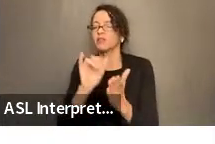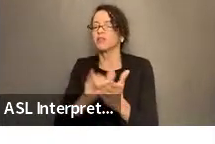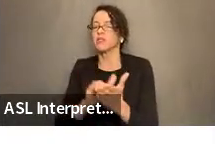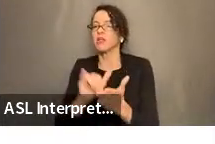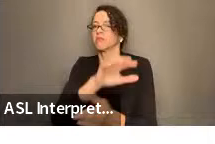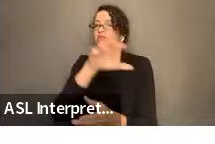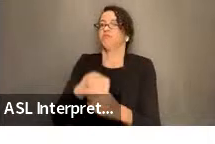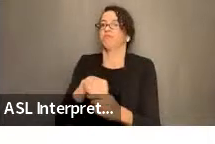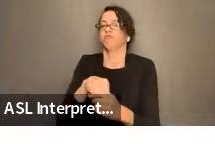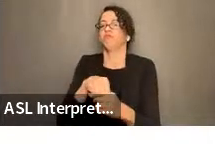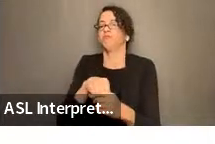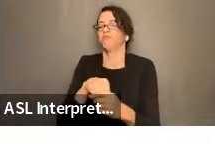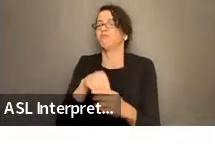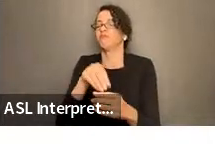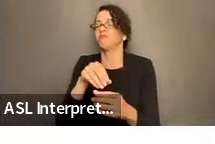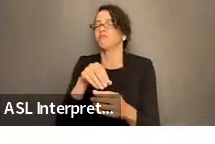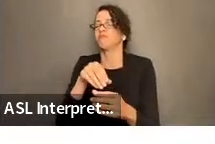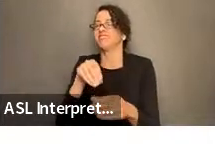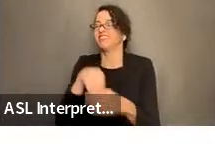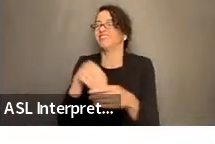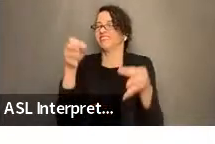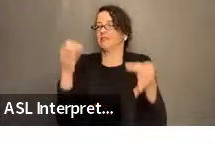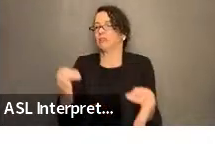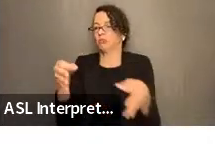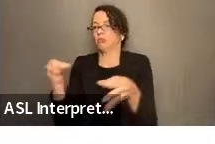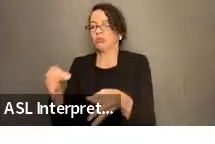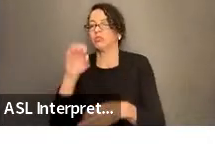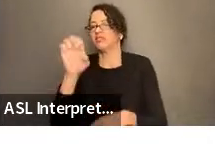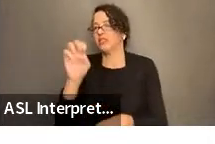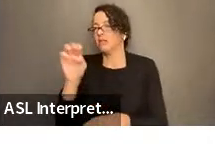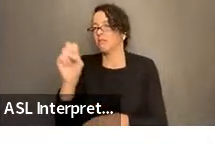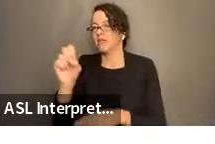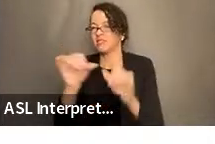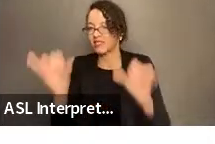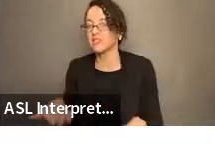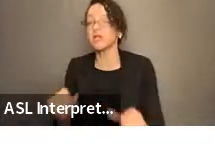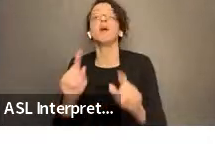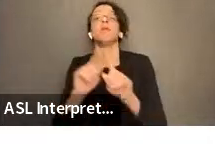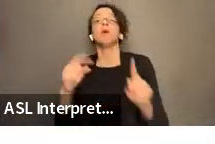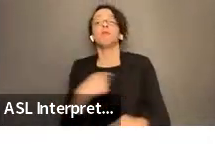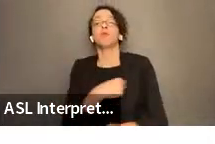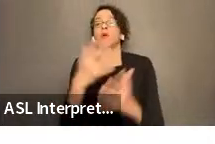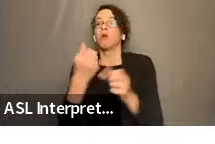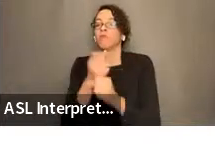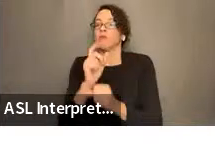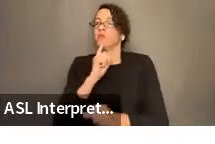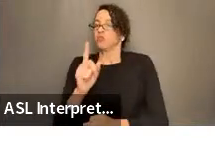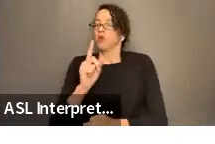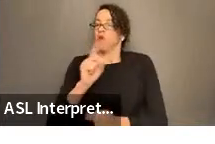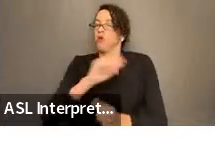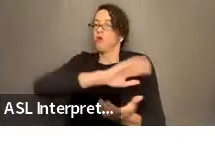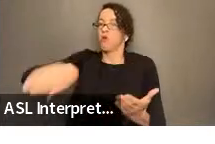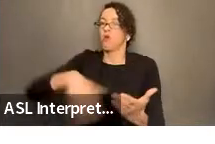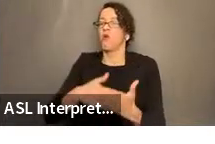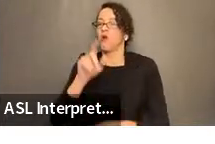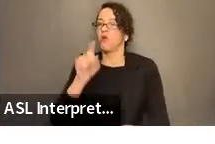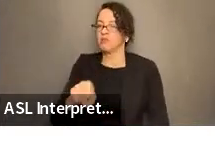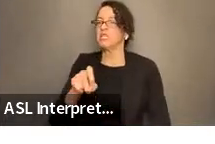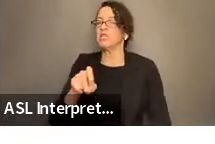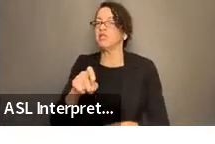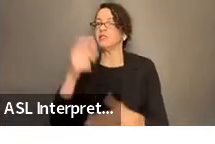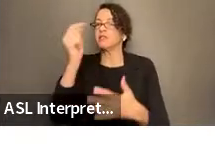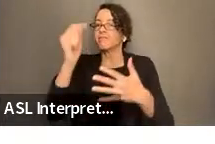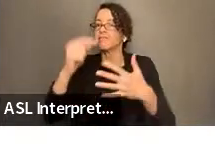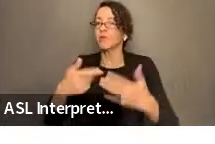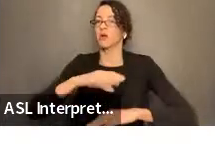our community's needs are met as best as possible under the auspices of the emergency medical